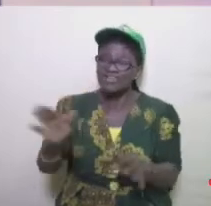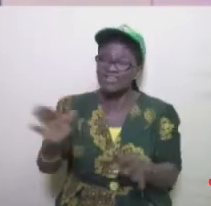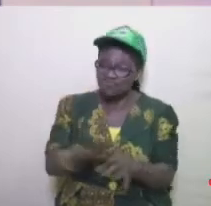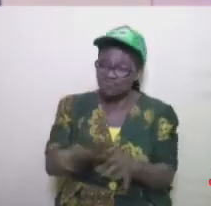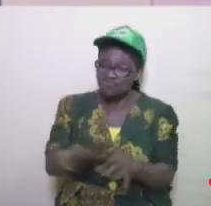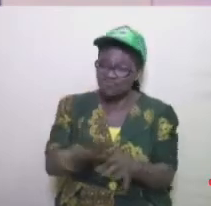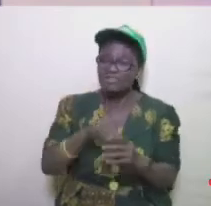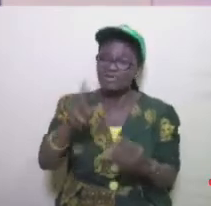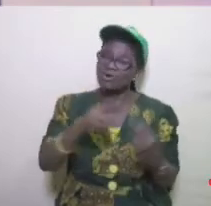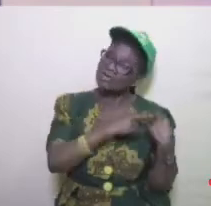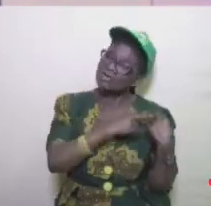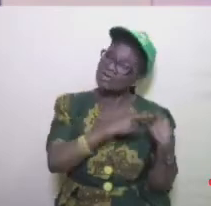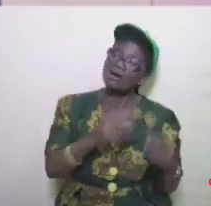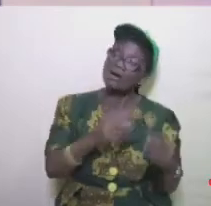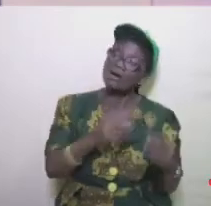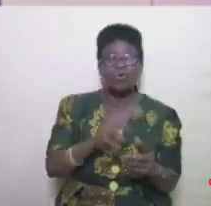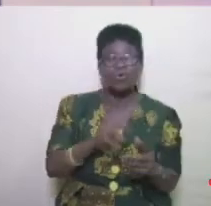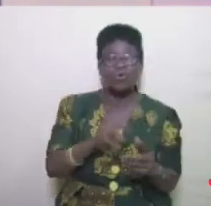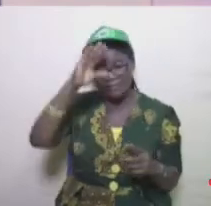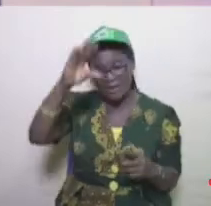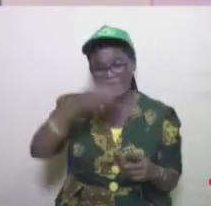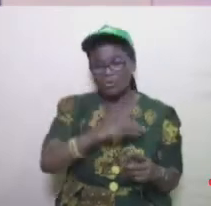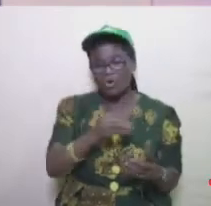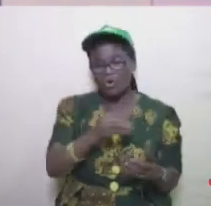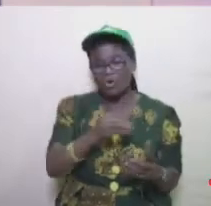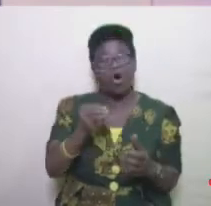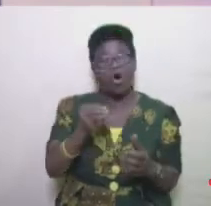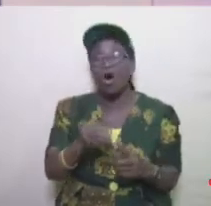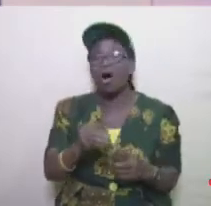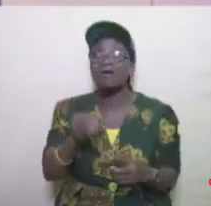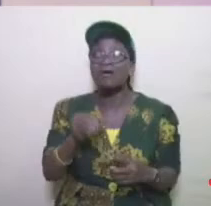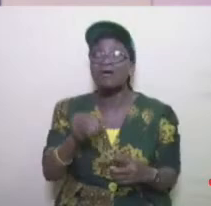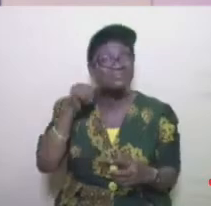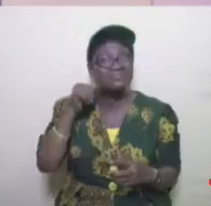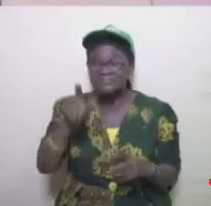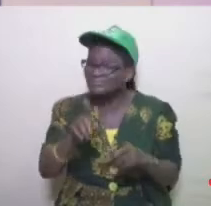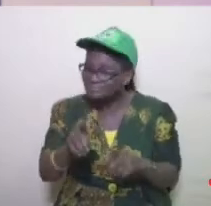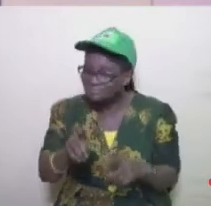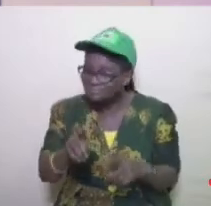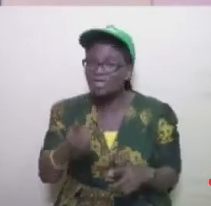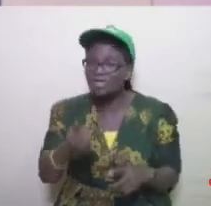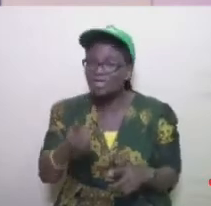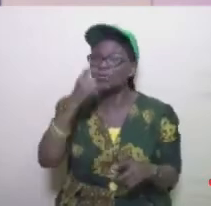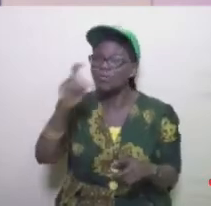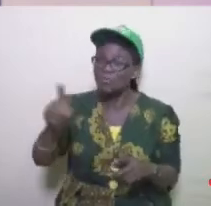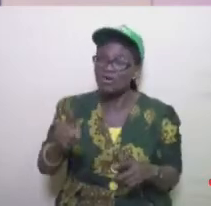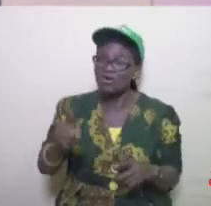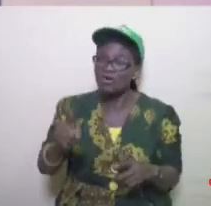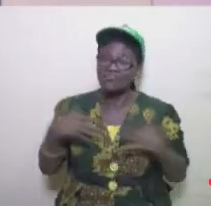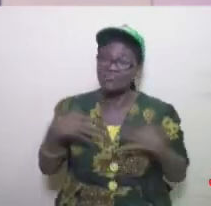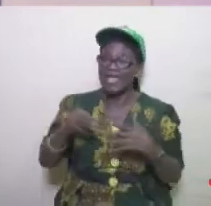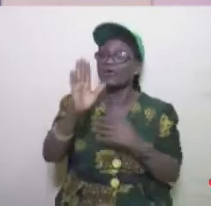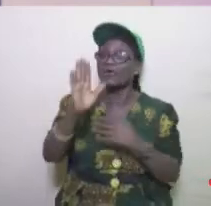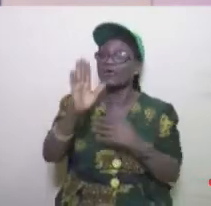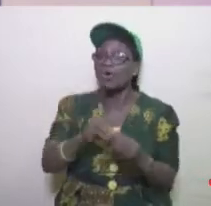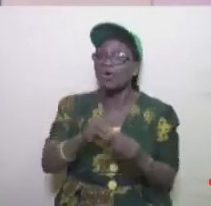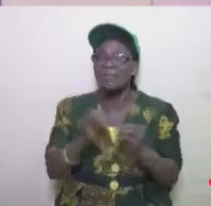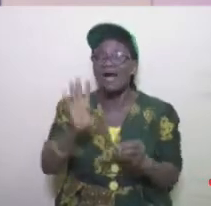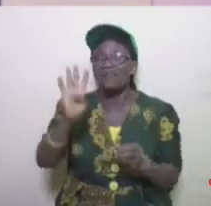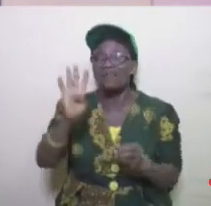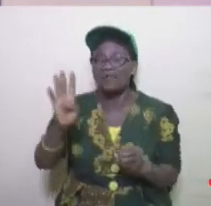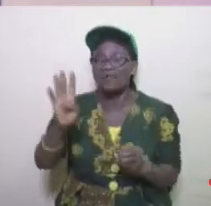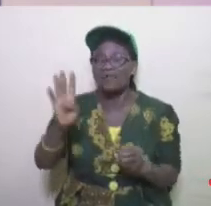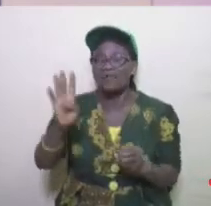major. You must fear God. That's number four. You must have forgiving nature. That's number